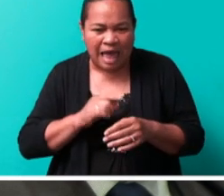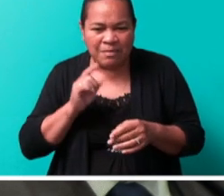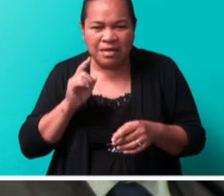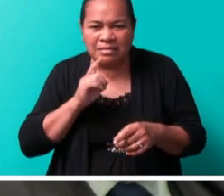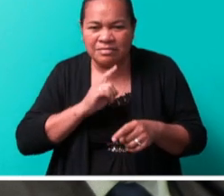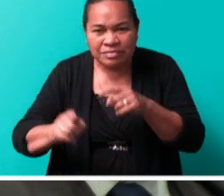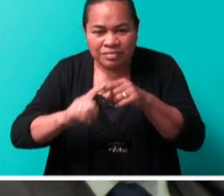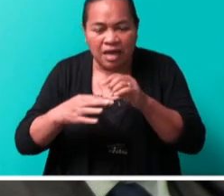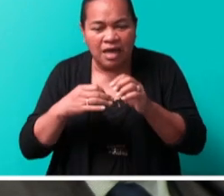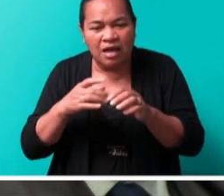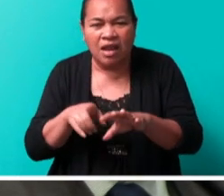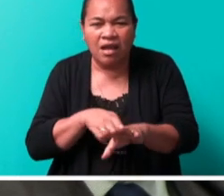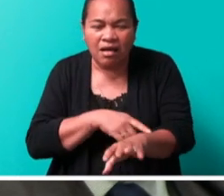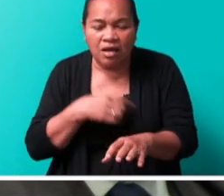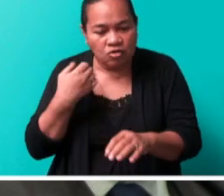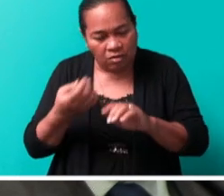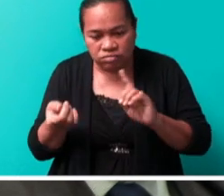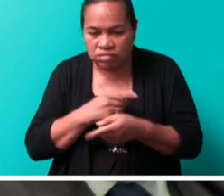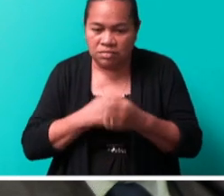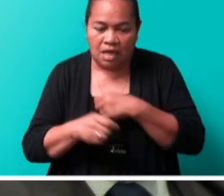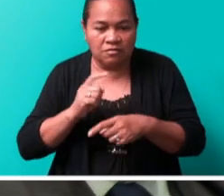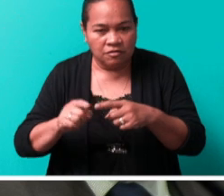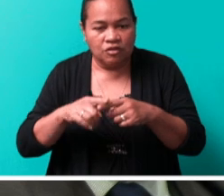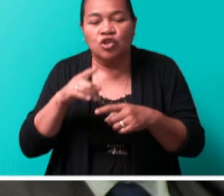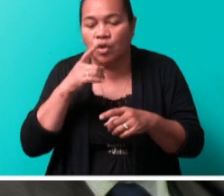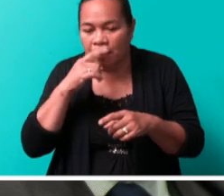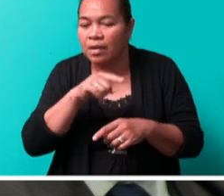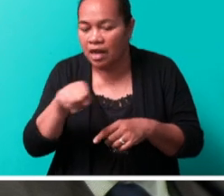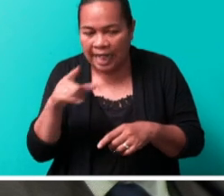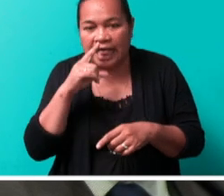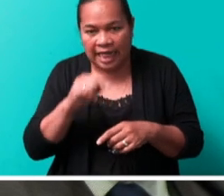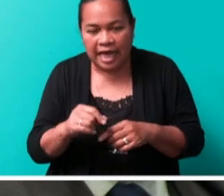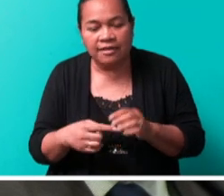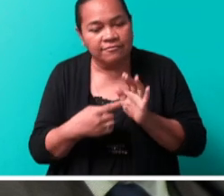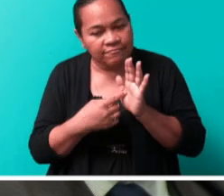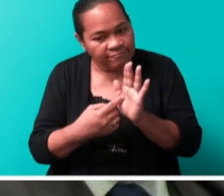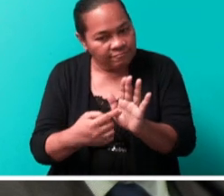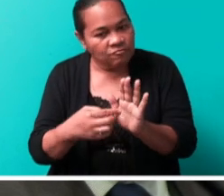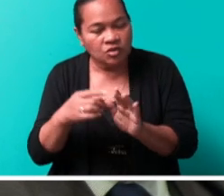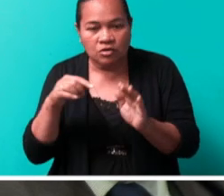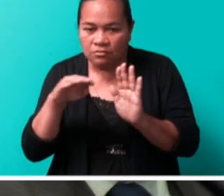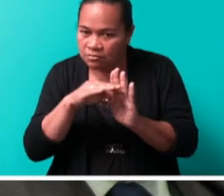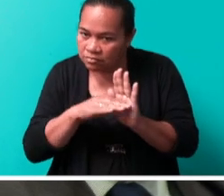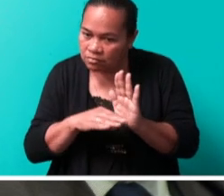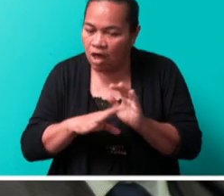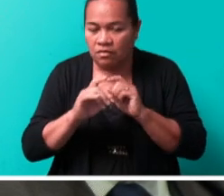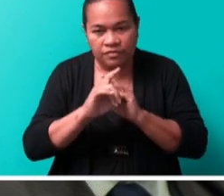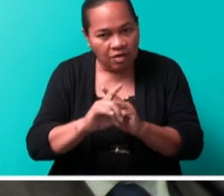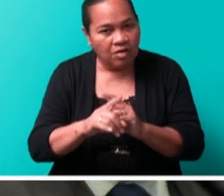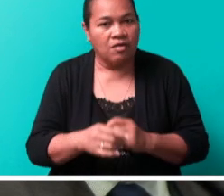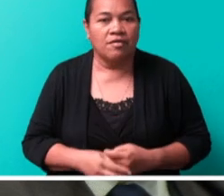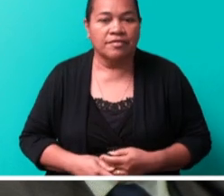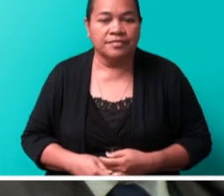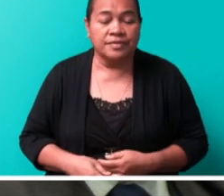inspections, efficiency, and meeting the regulatory compliance requirements. Furthermore,